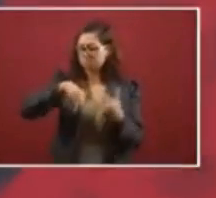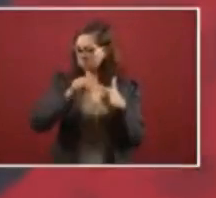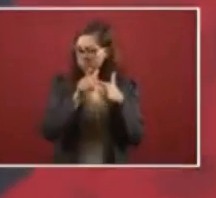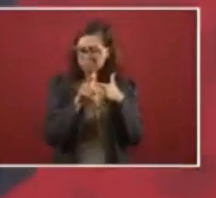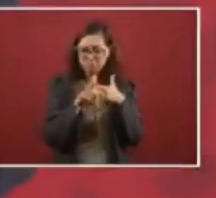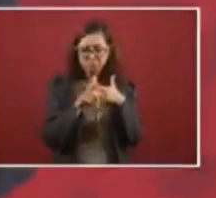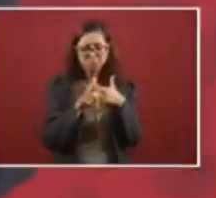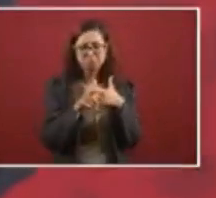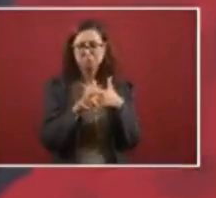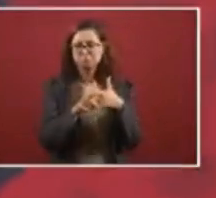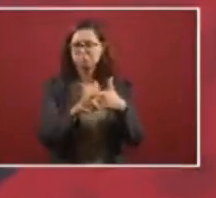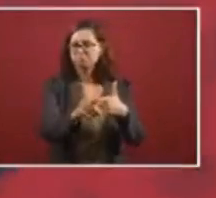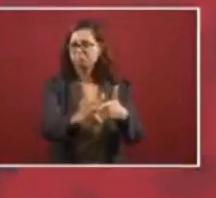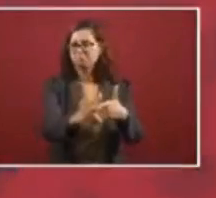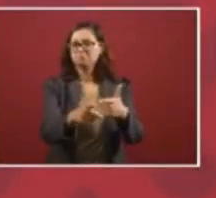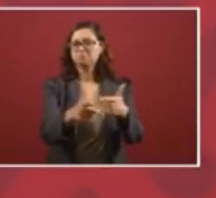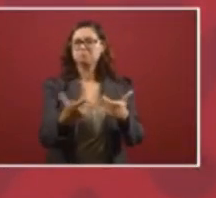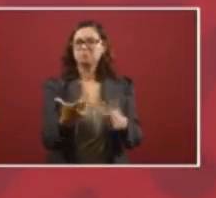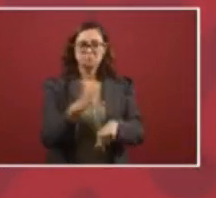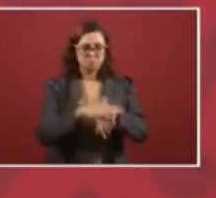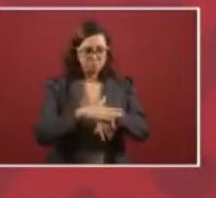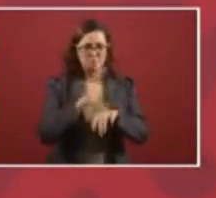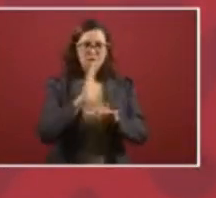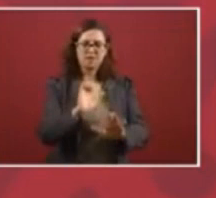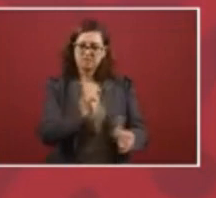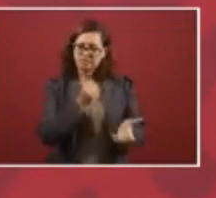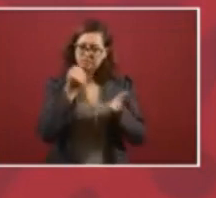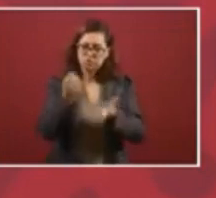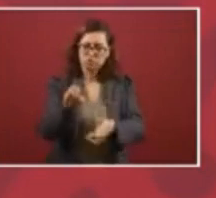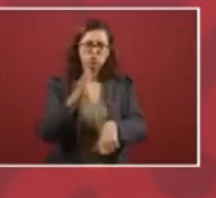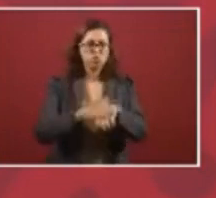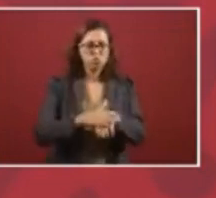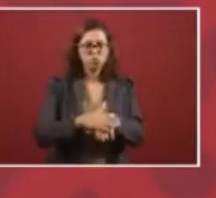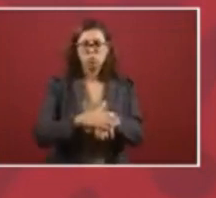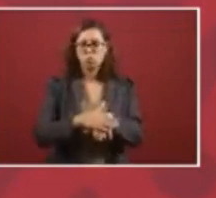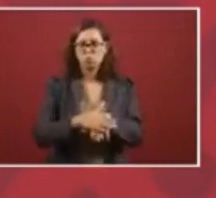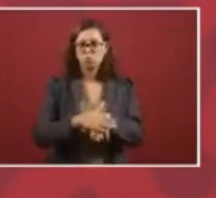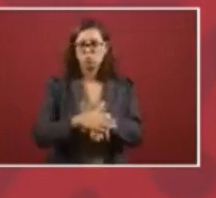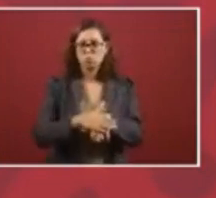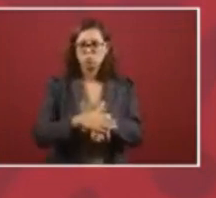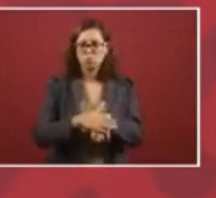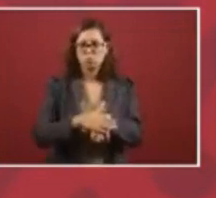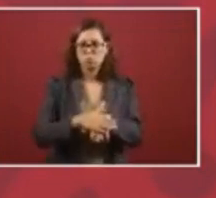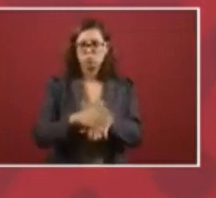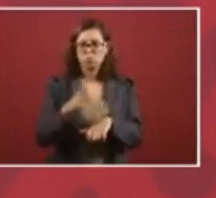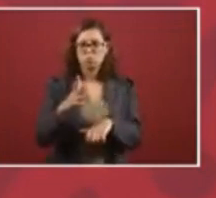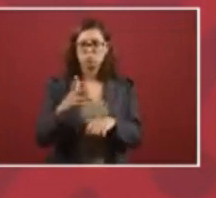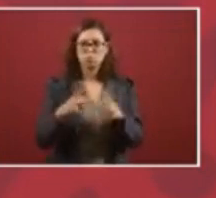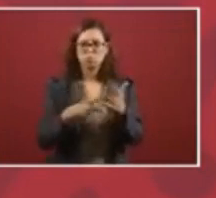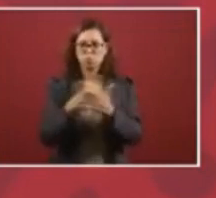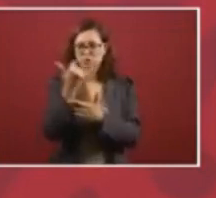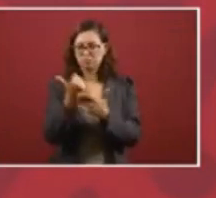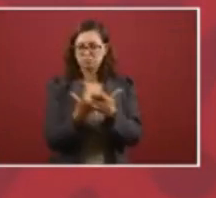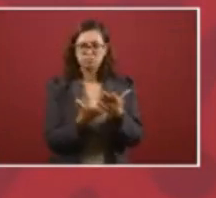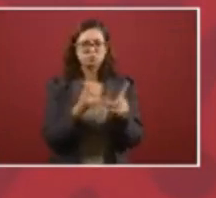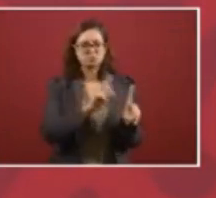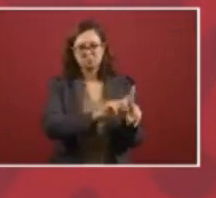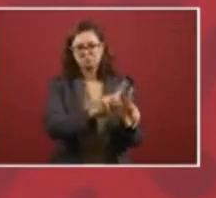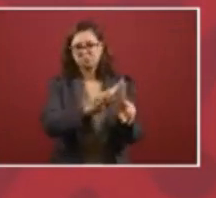of money that's going to be more, they will be able to make more investments,